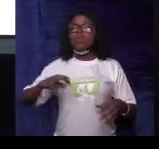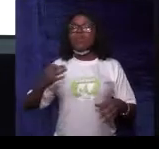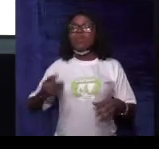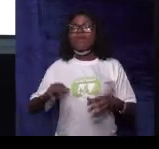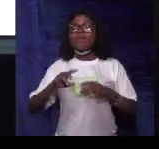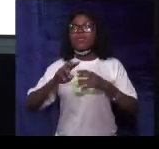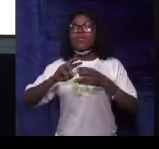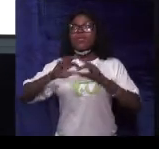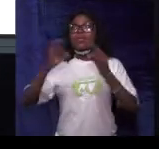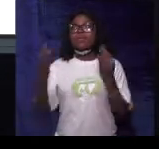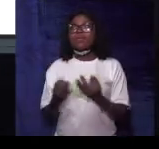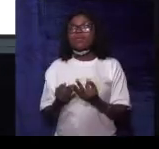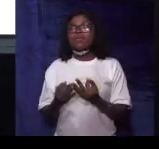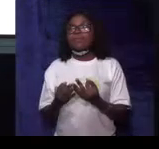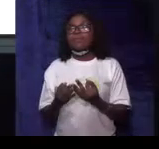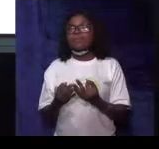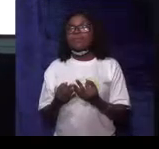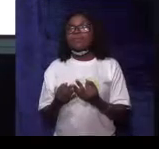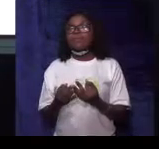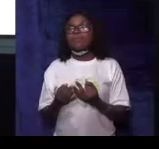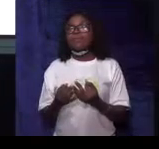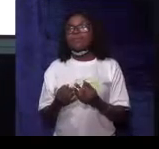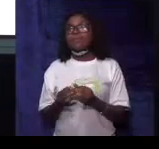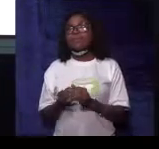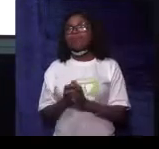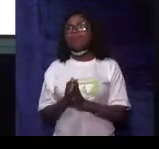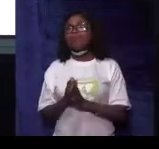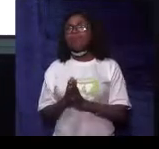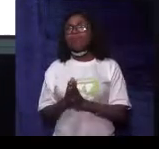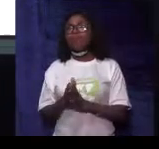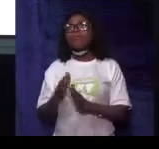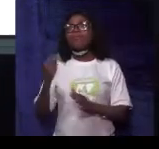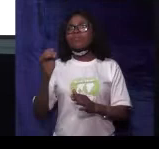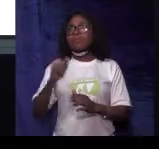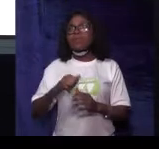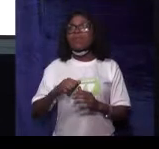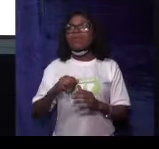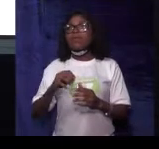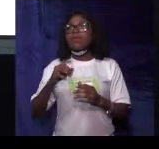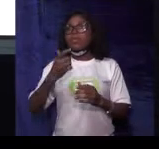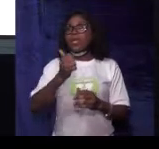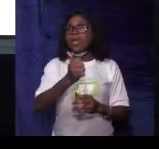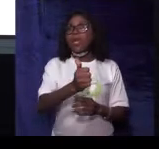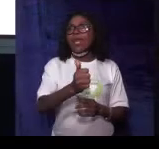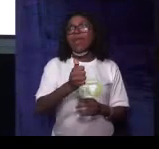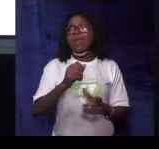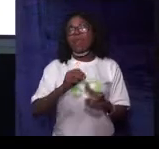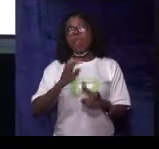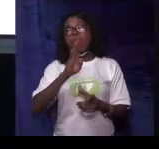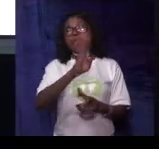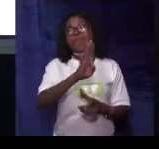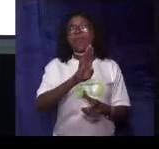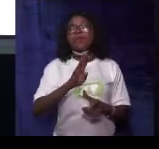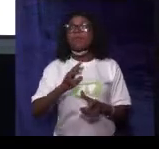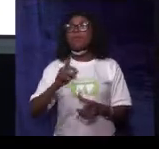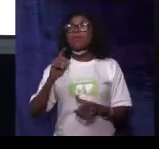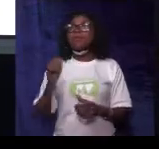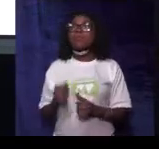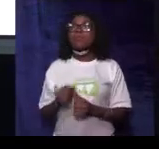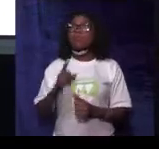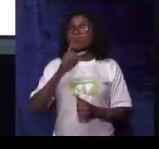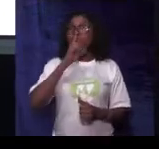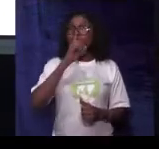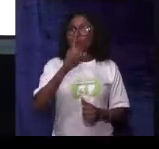good house should not necessarily be able to meet the special needs of handicapped members of